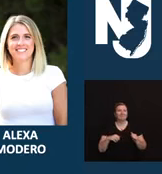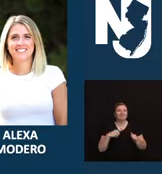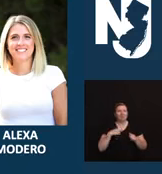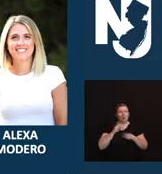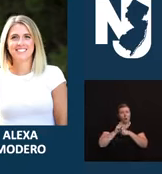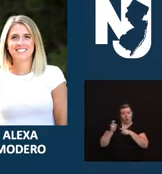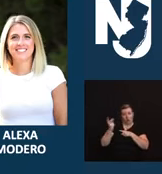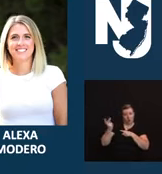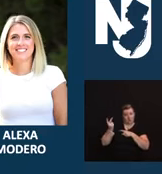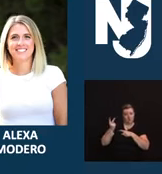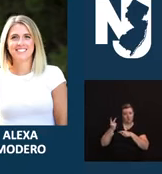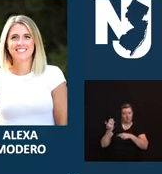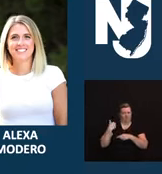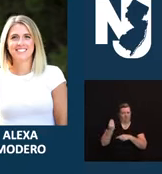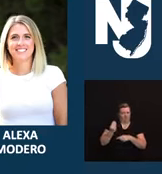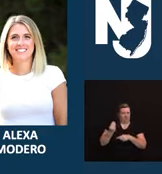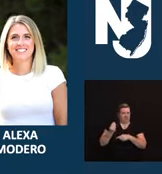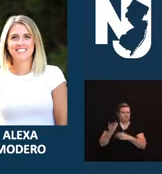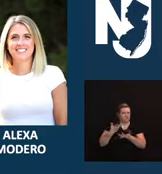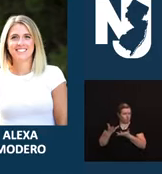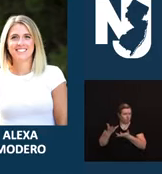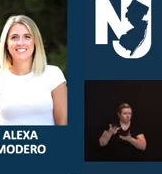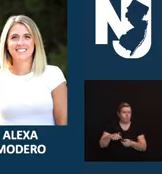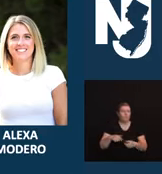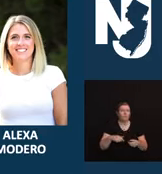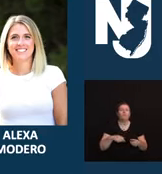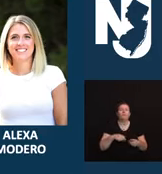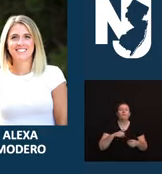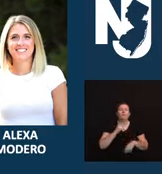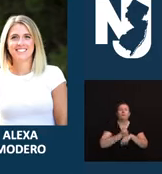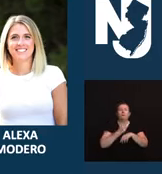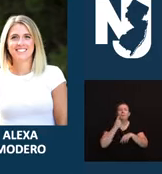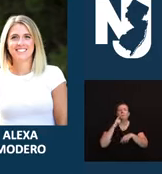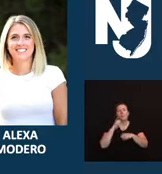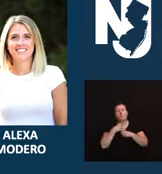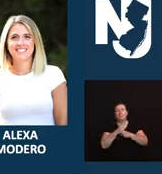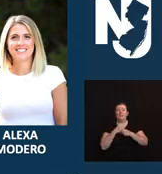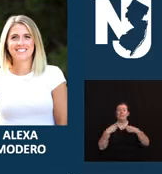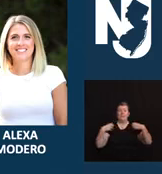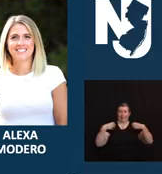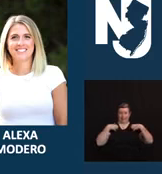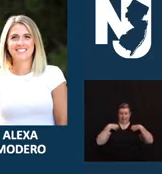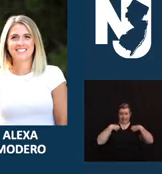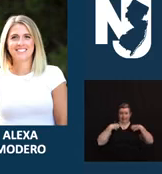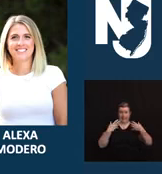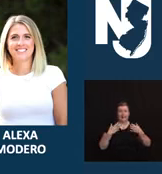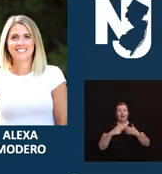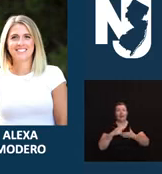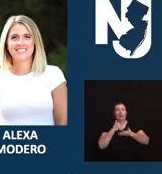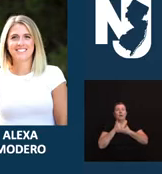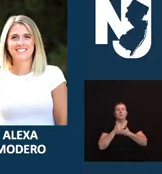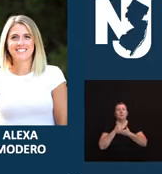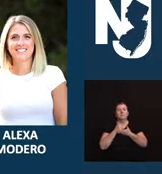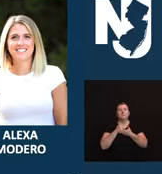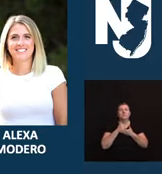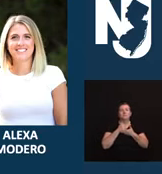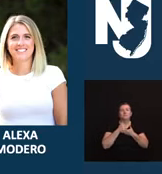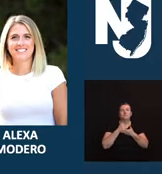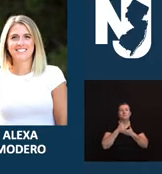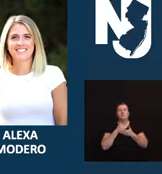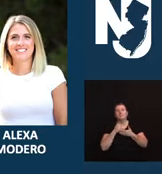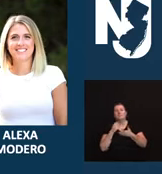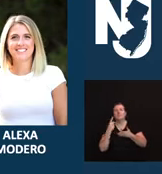well. It was founded to manufacture backpacks to help Brett's fellow veterans who found themselves